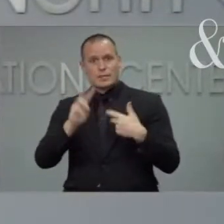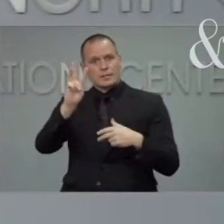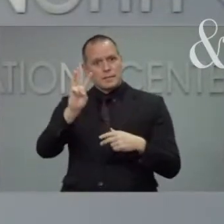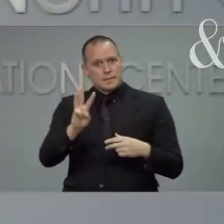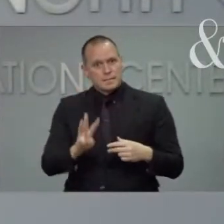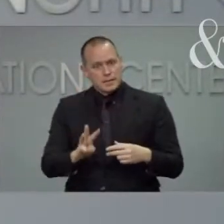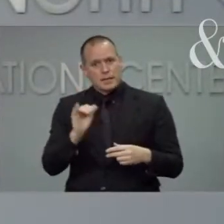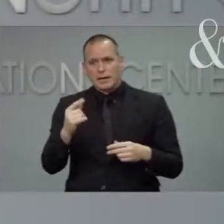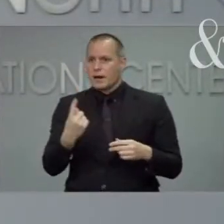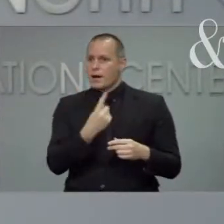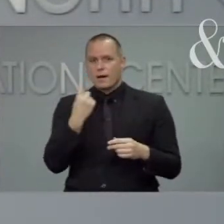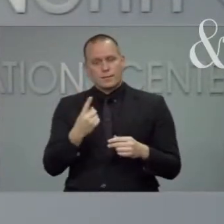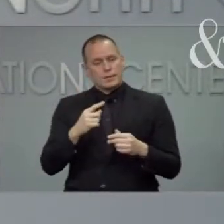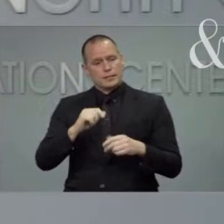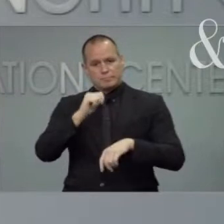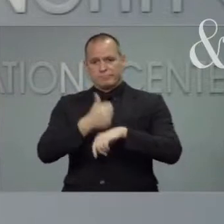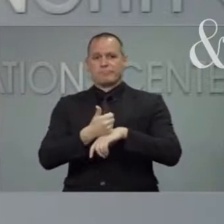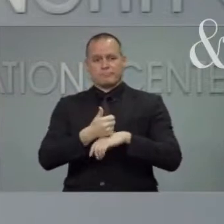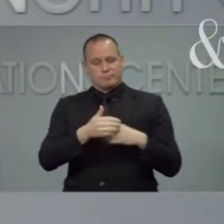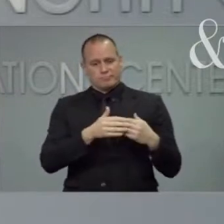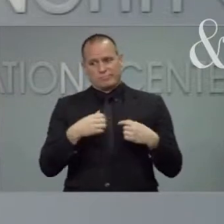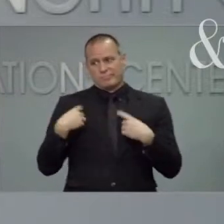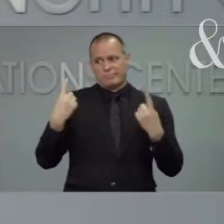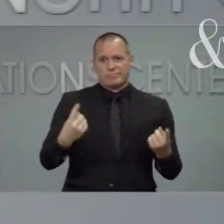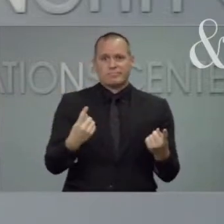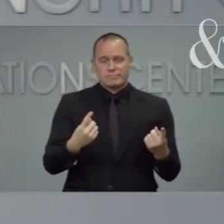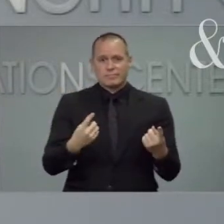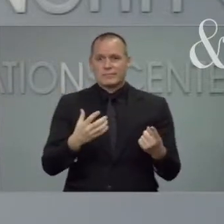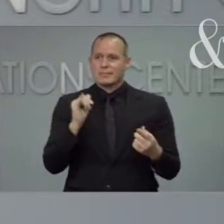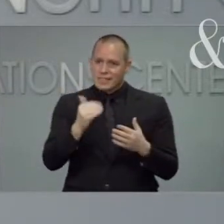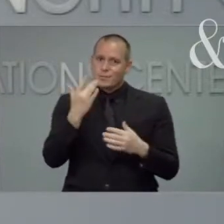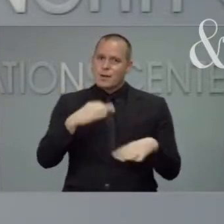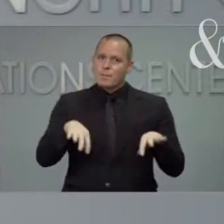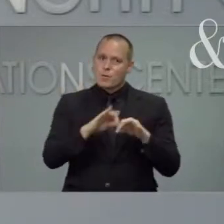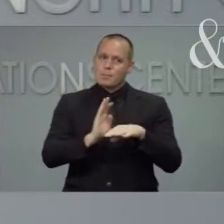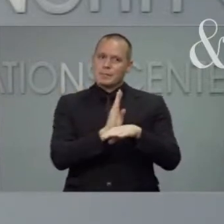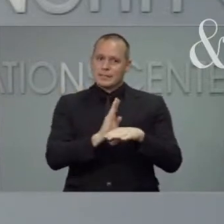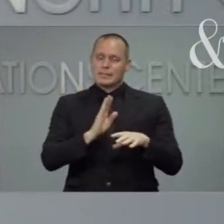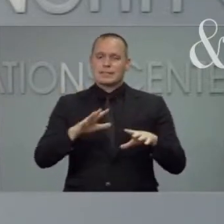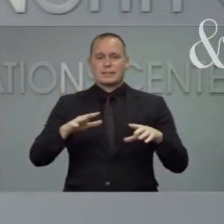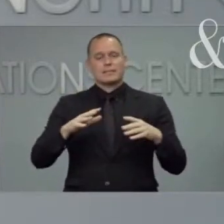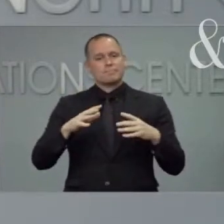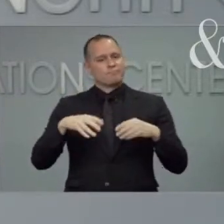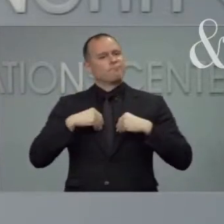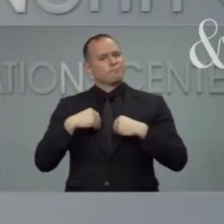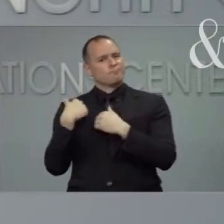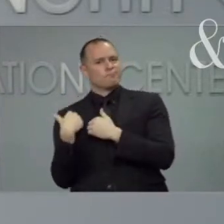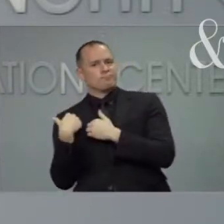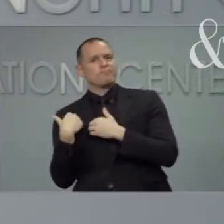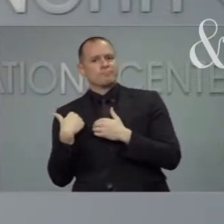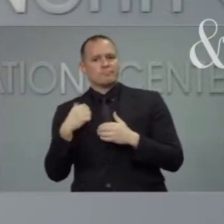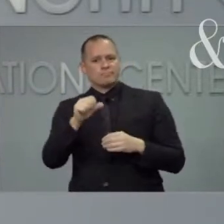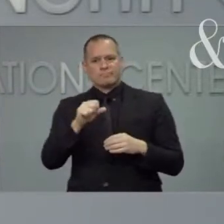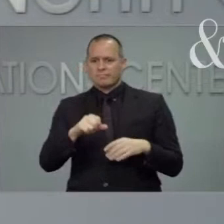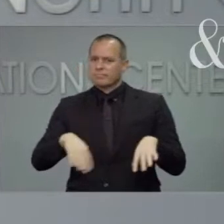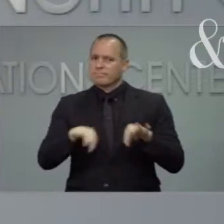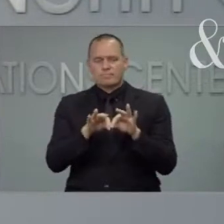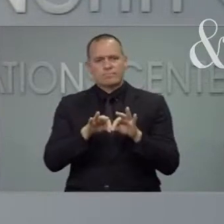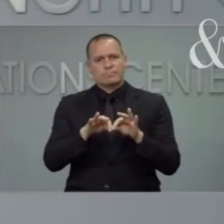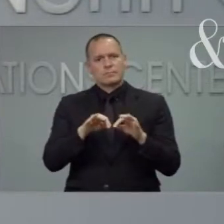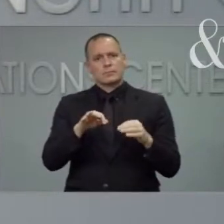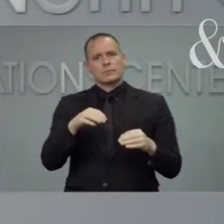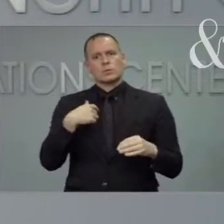ingrained in businesses and in customers. And overall, we've seen much